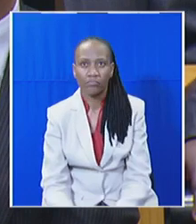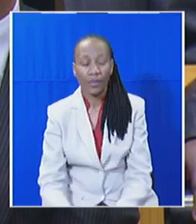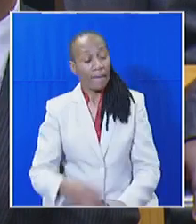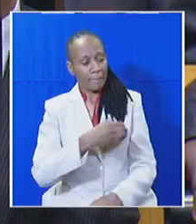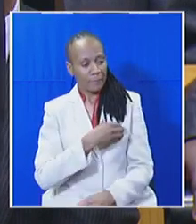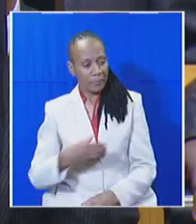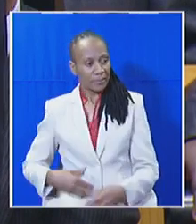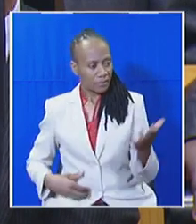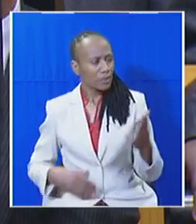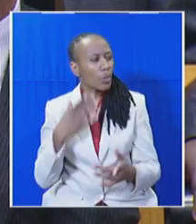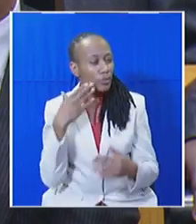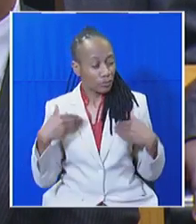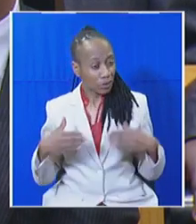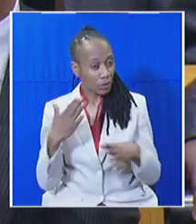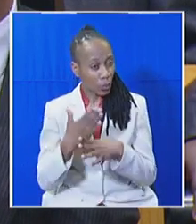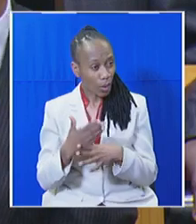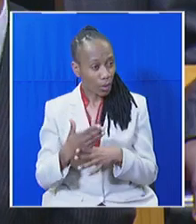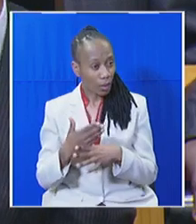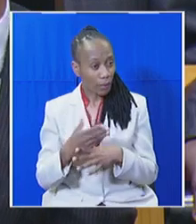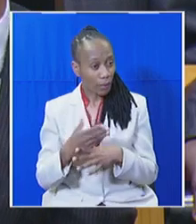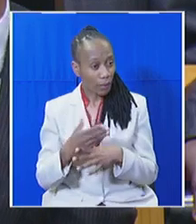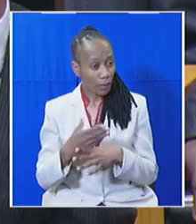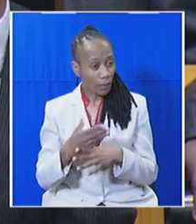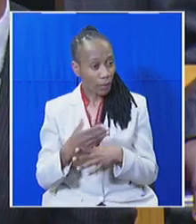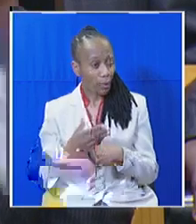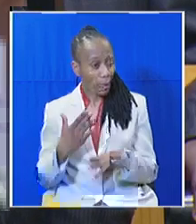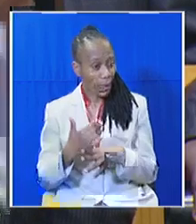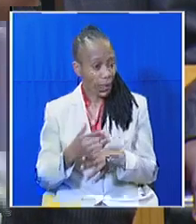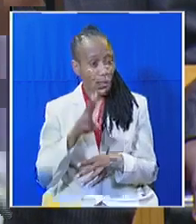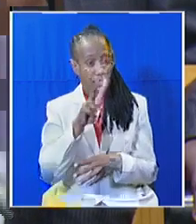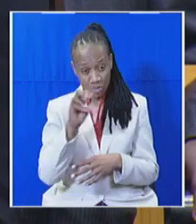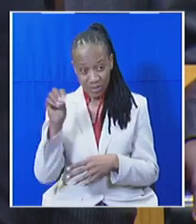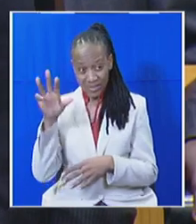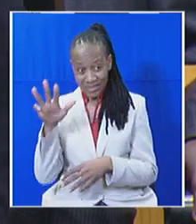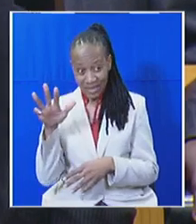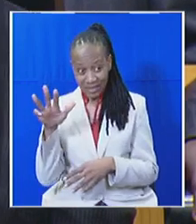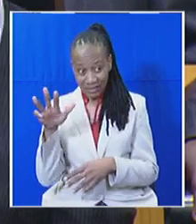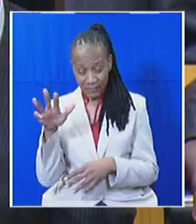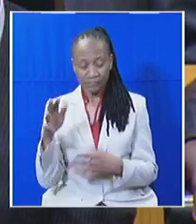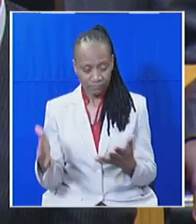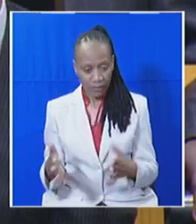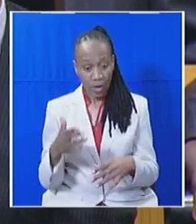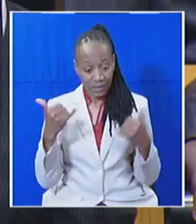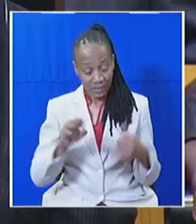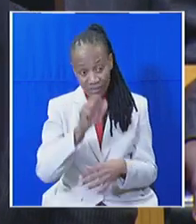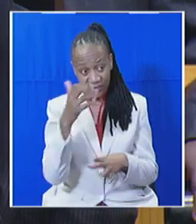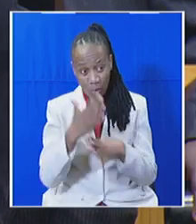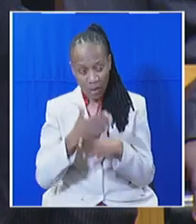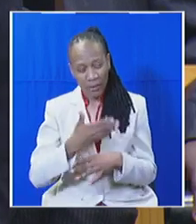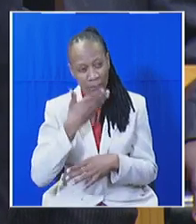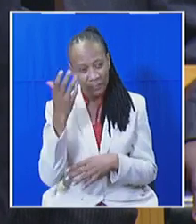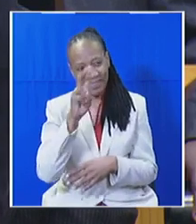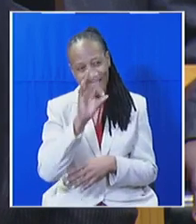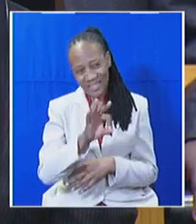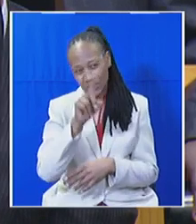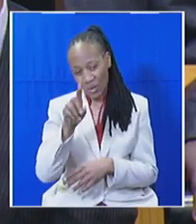came into office in 2000, employment set at 31%.